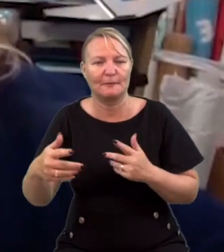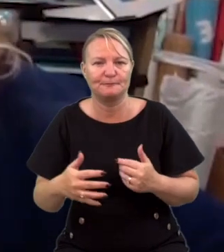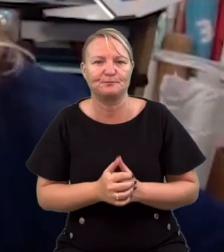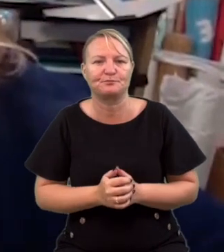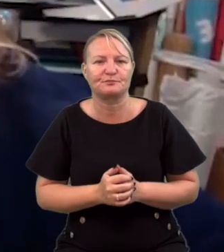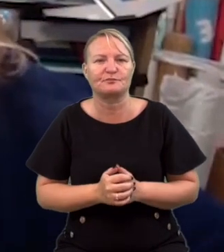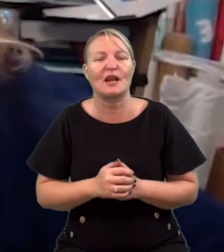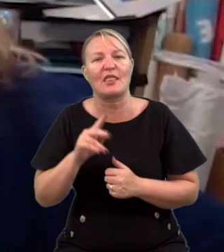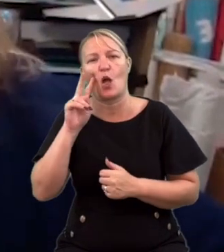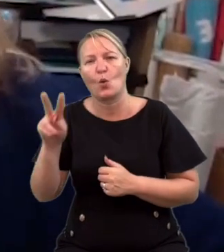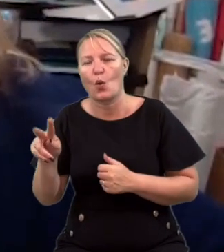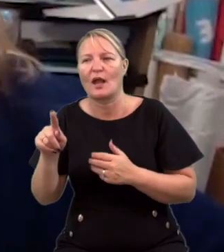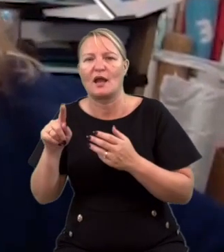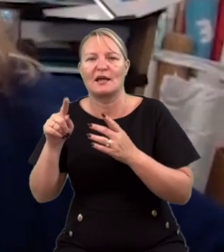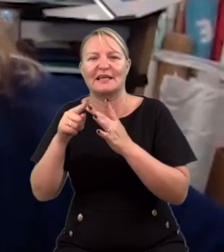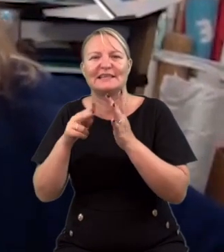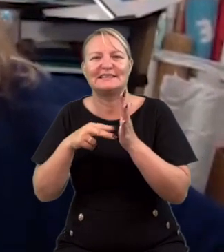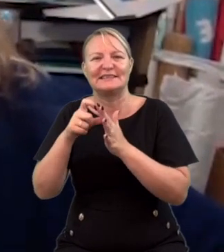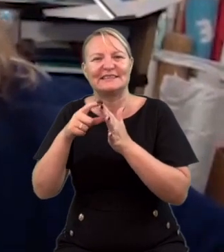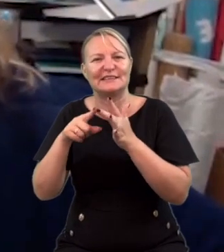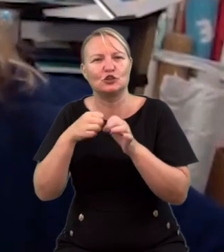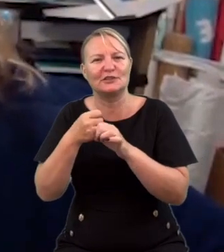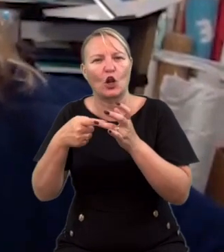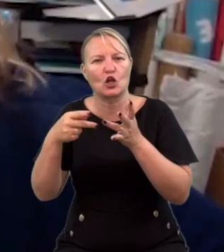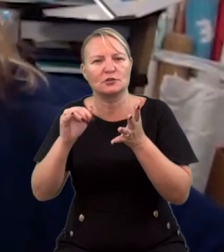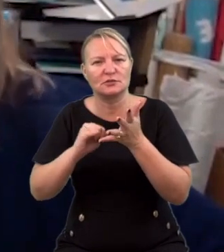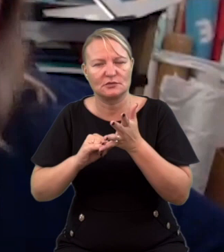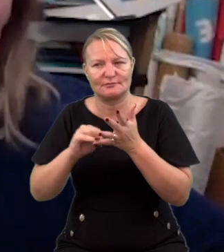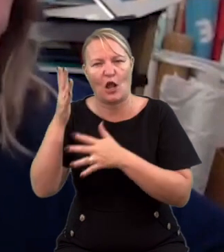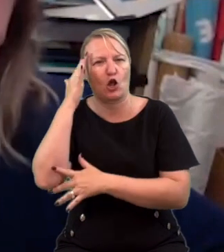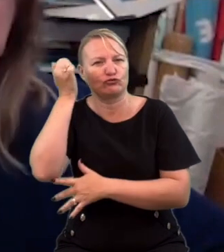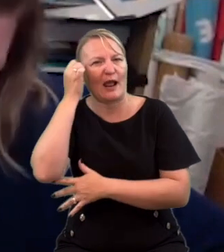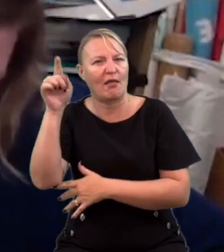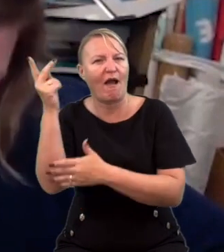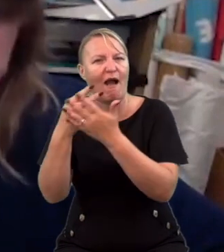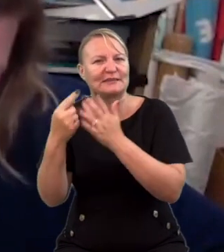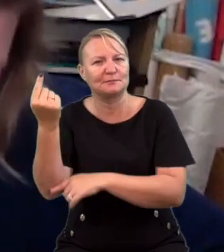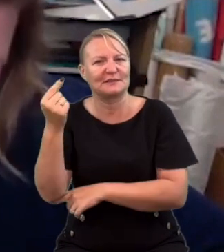also began looking at Australian artists, so Indigenous Australian artists